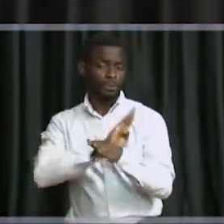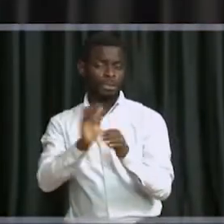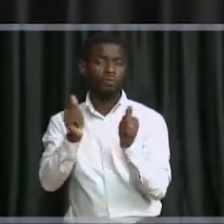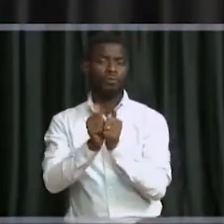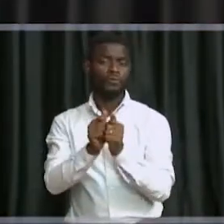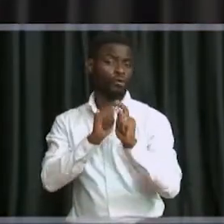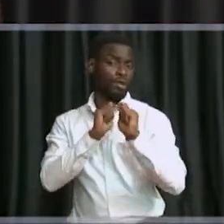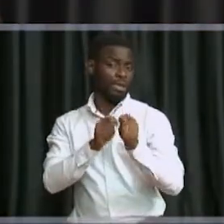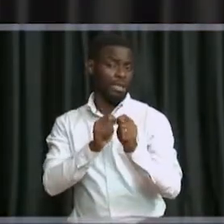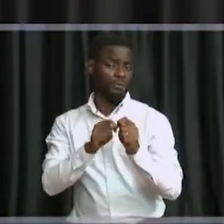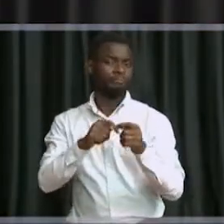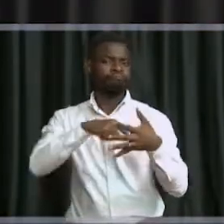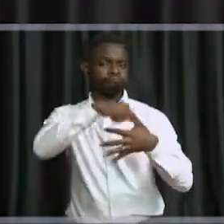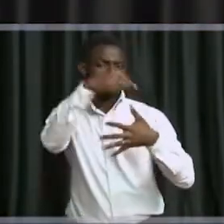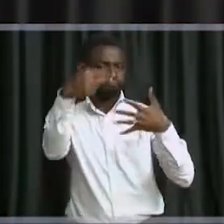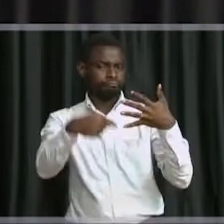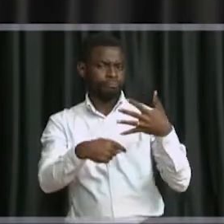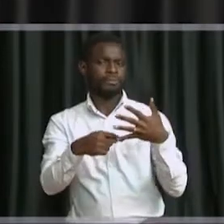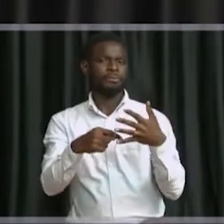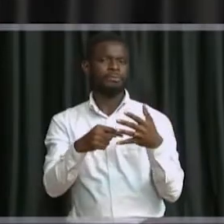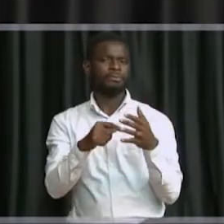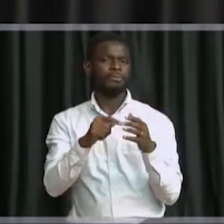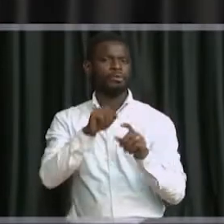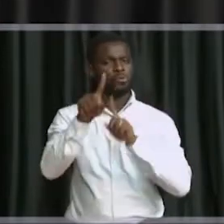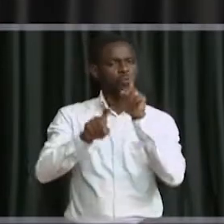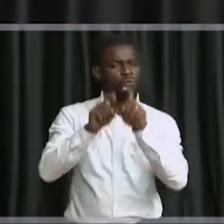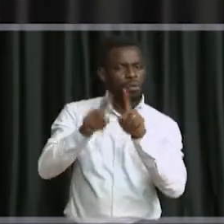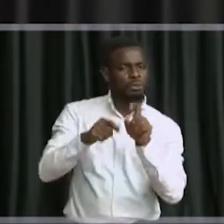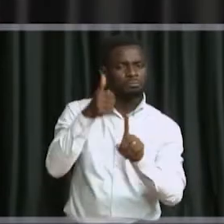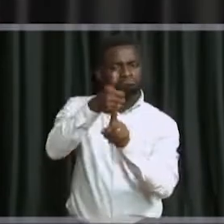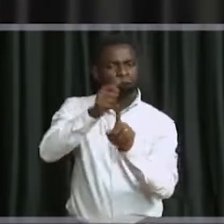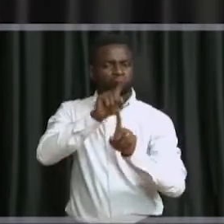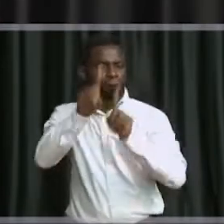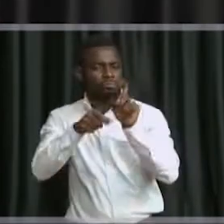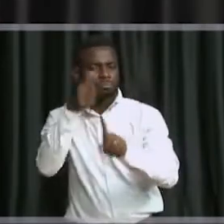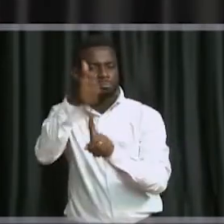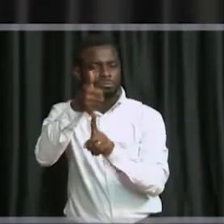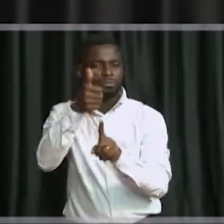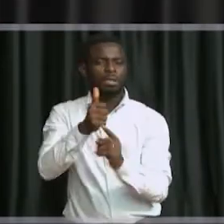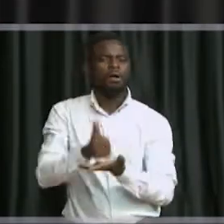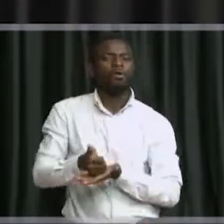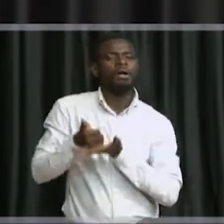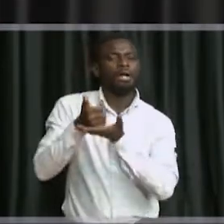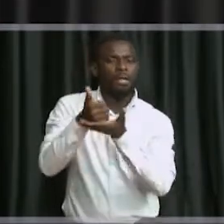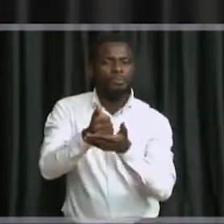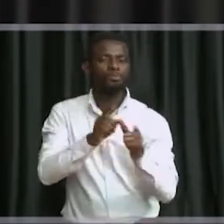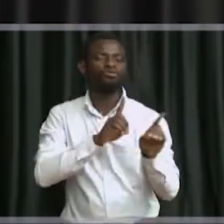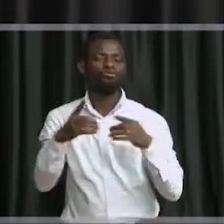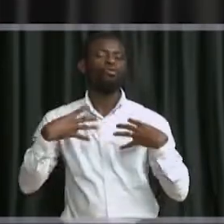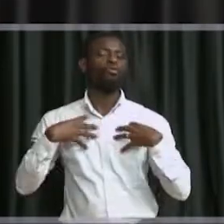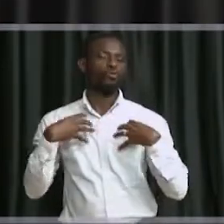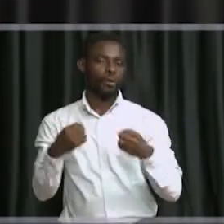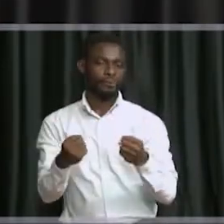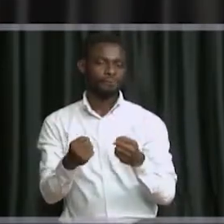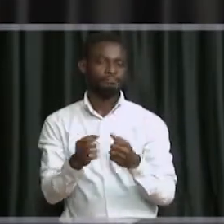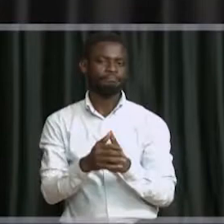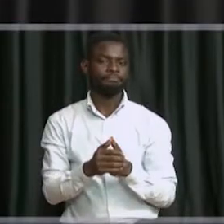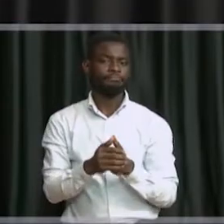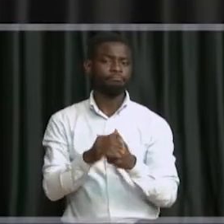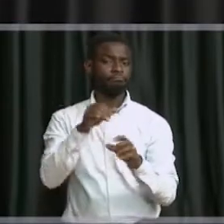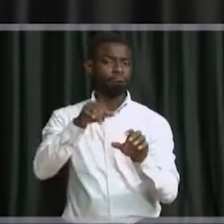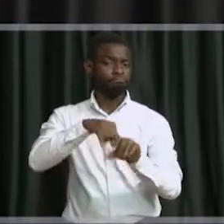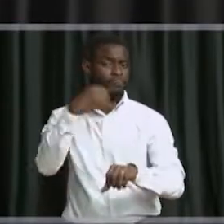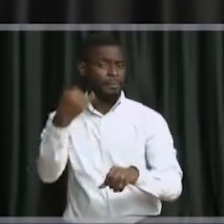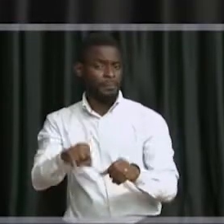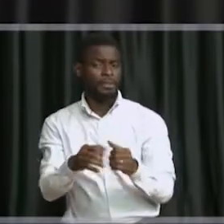ye jumaa jene nsembi ya ubetimi ebisa ae bema wetimi ae ni ye enti fawu pen